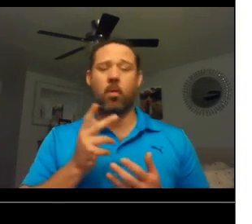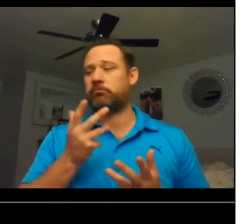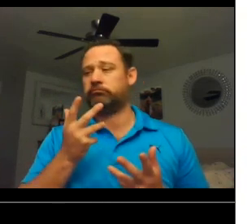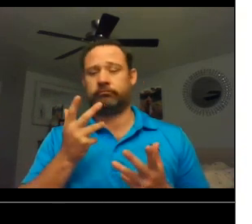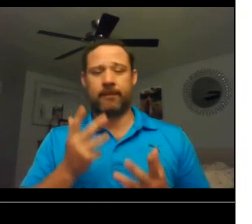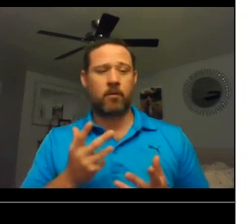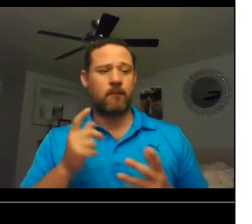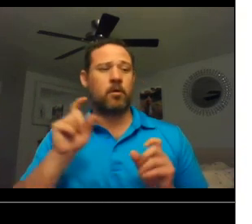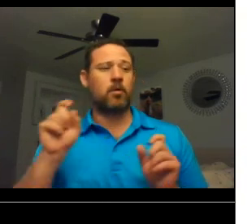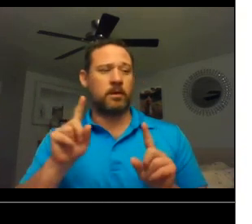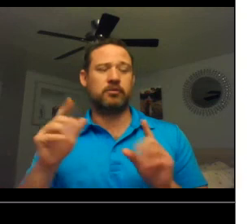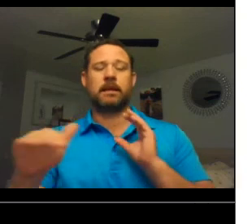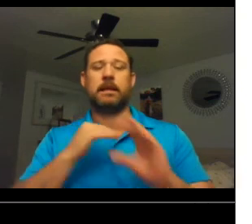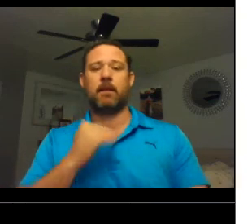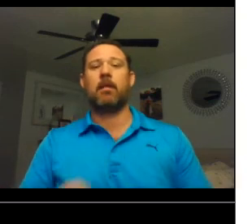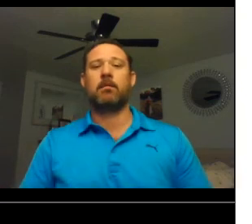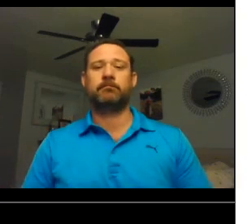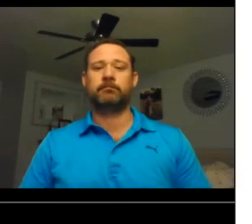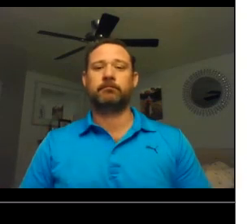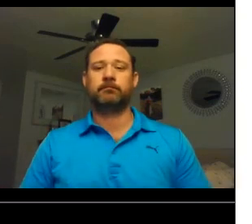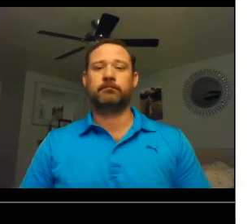email.